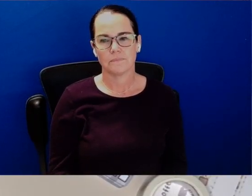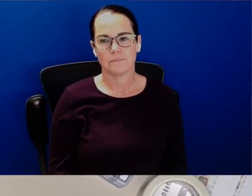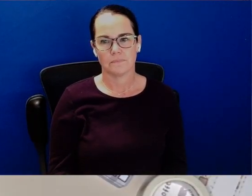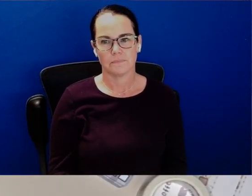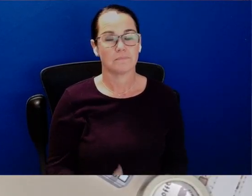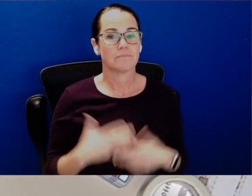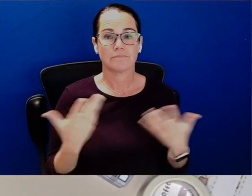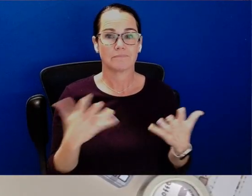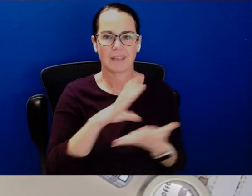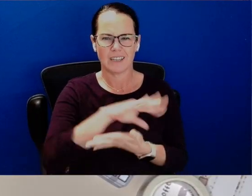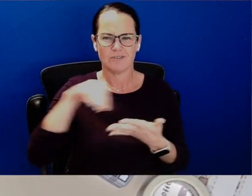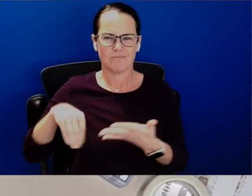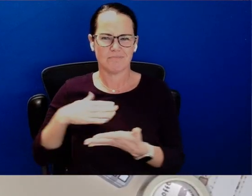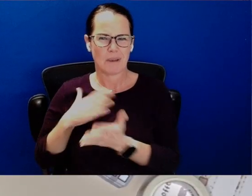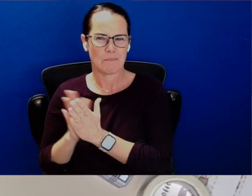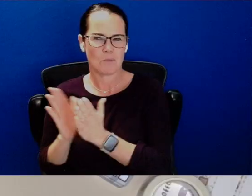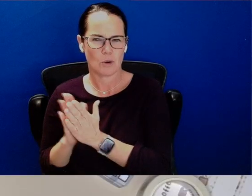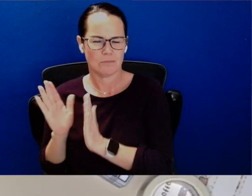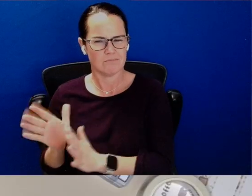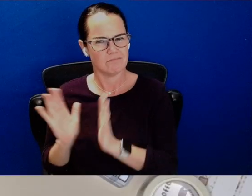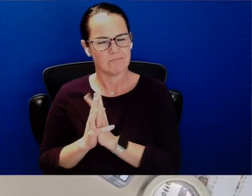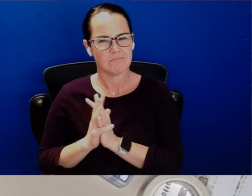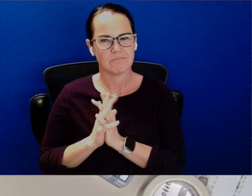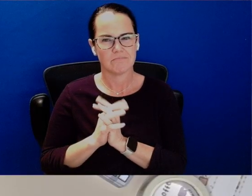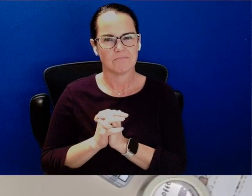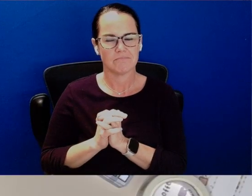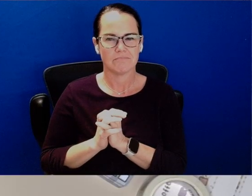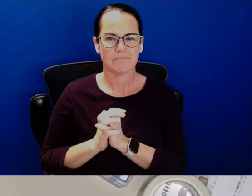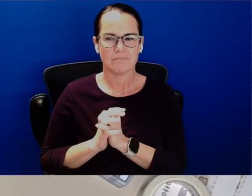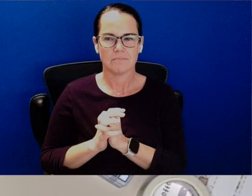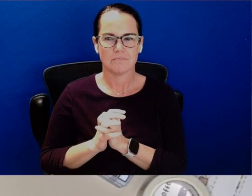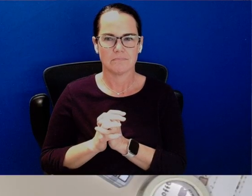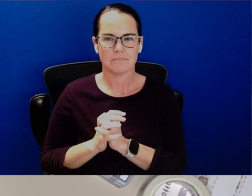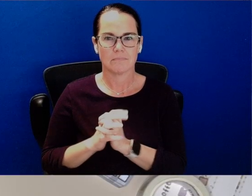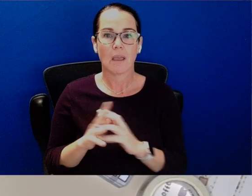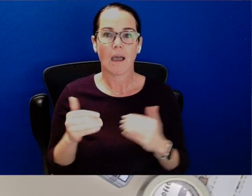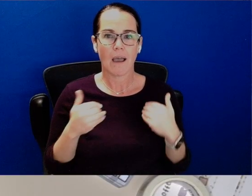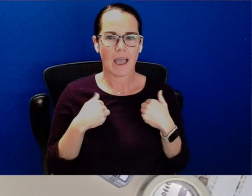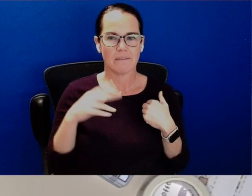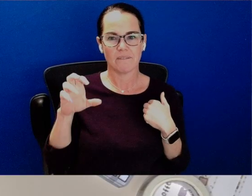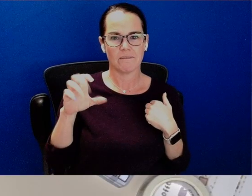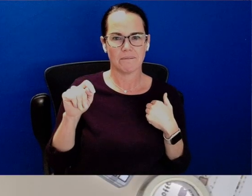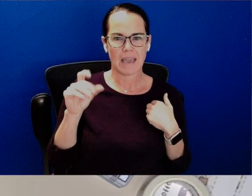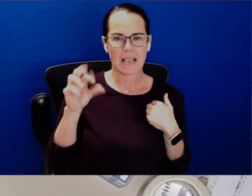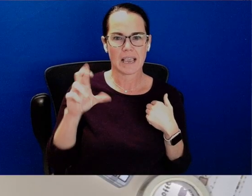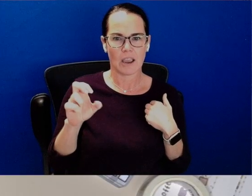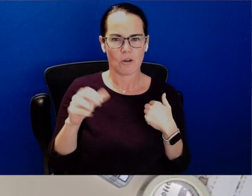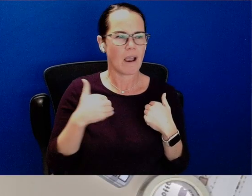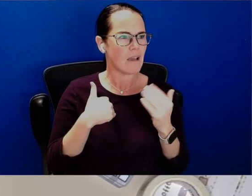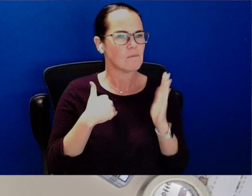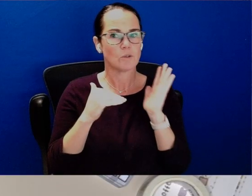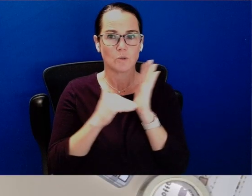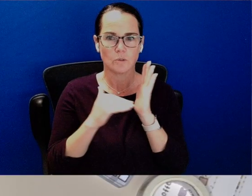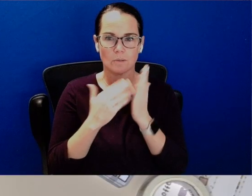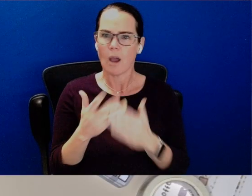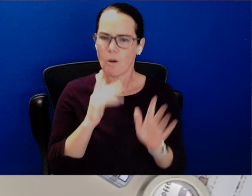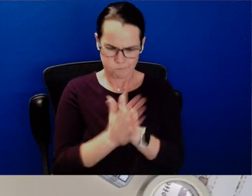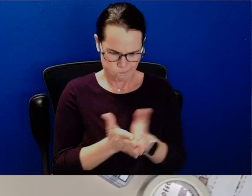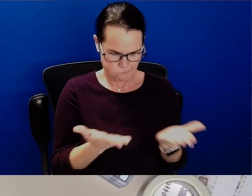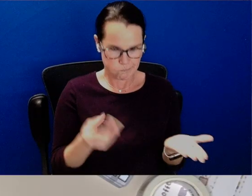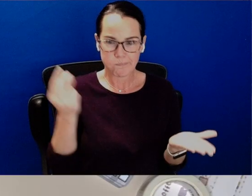I just put away my book, but I have vet care or dog stuff. There we go. Right to it.